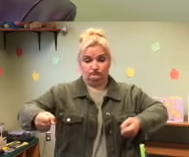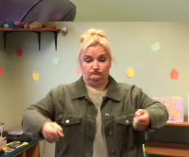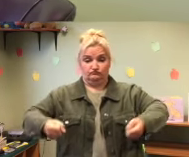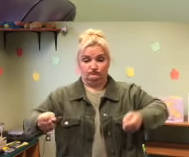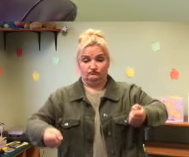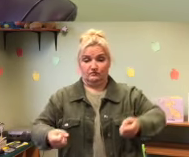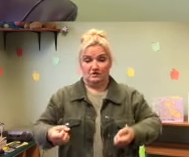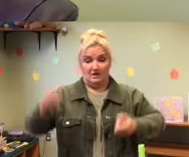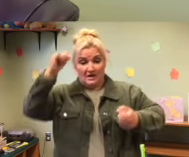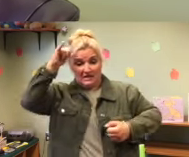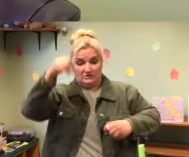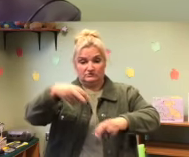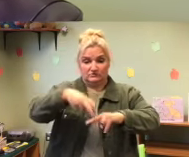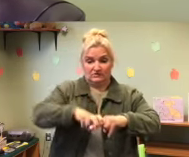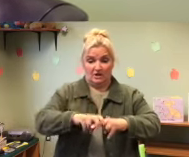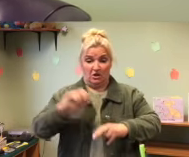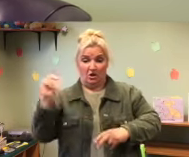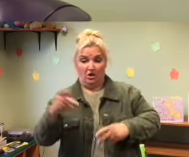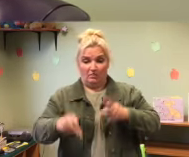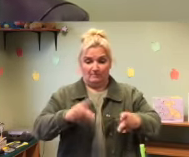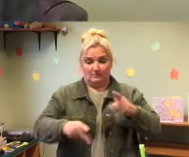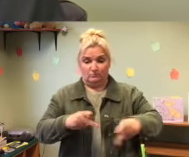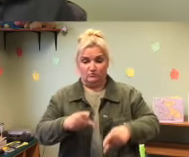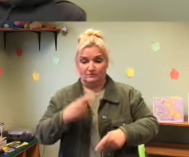the people said, what do you think they said?